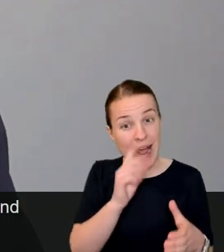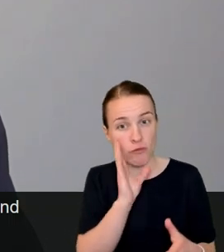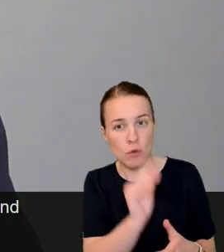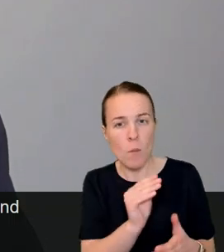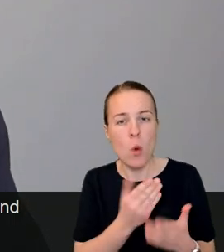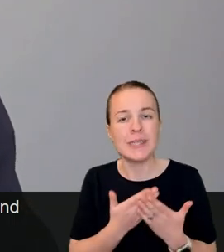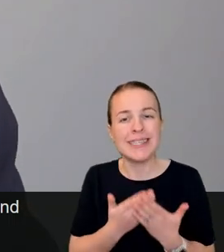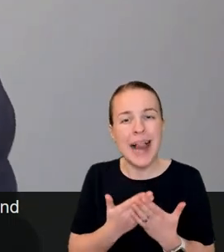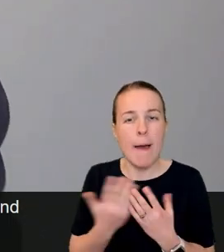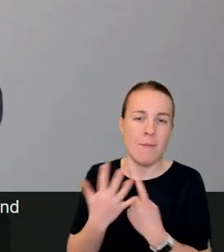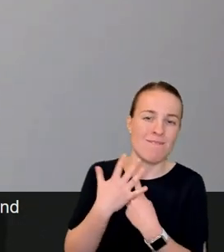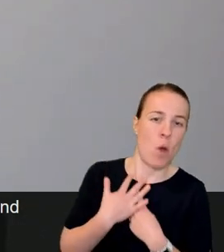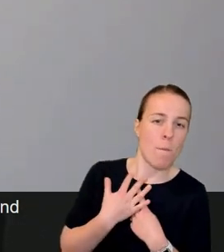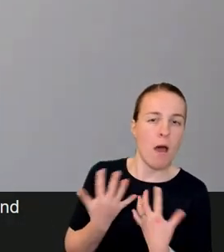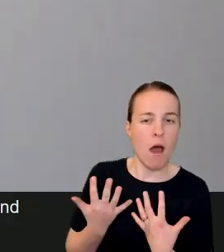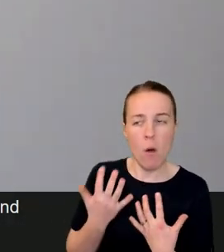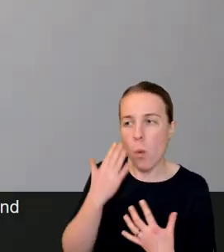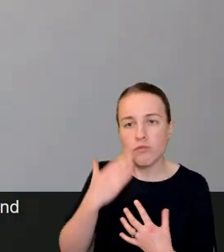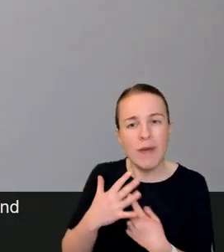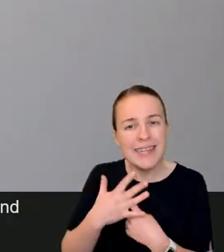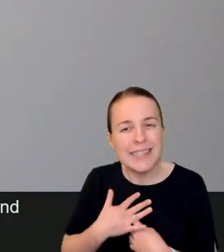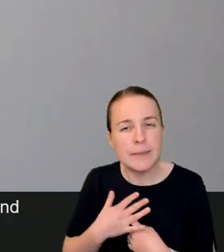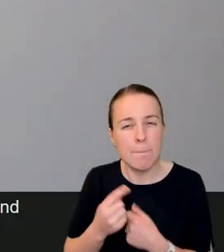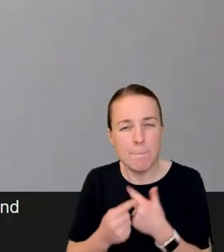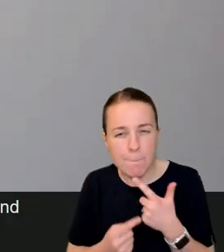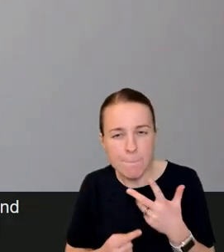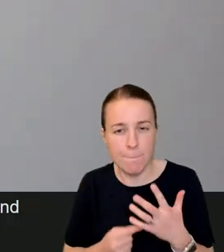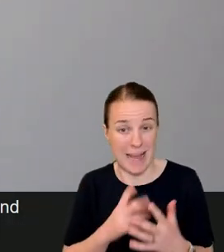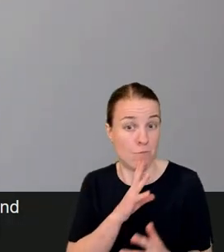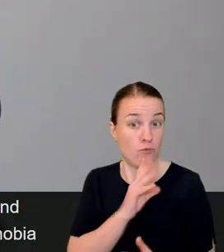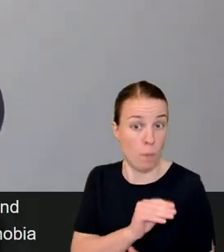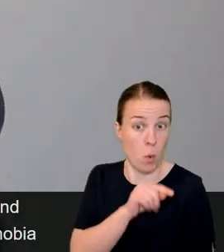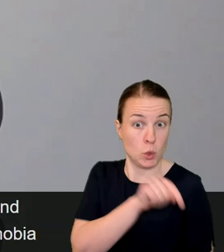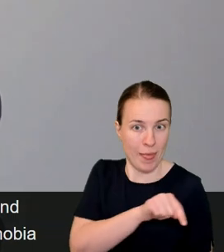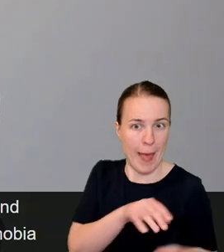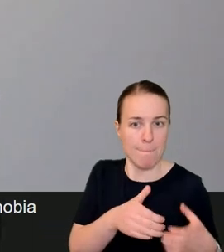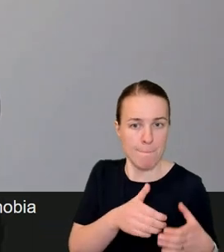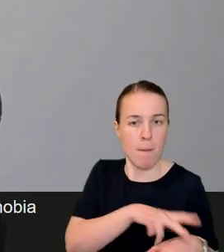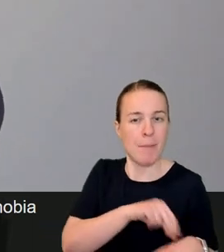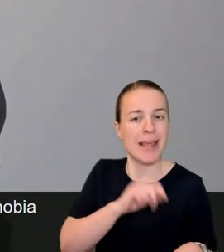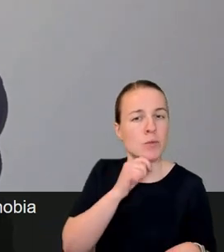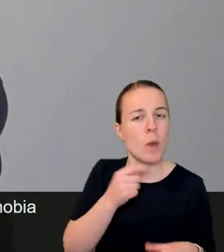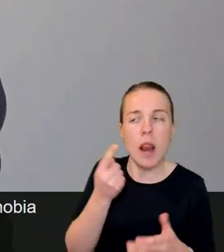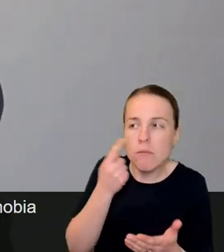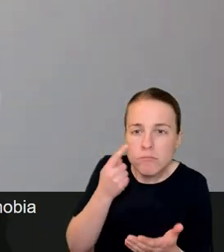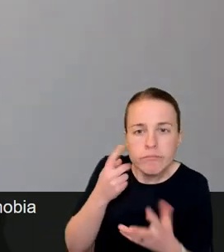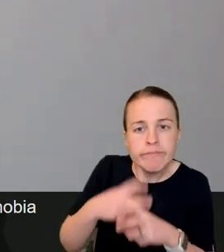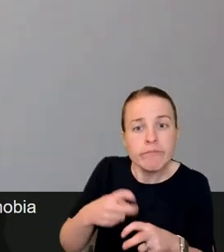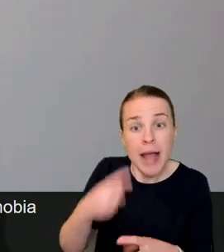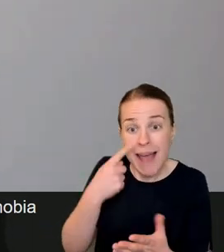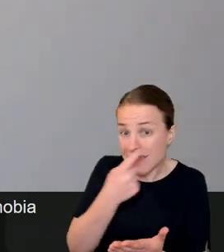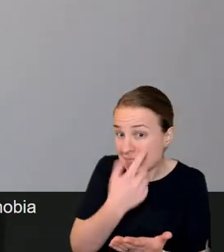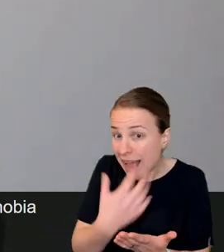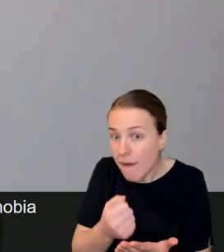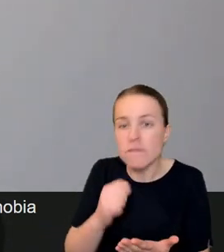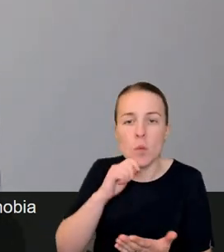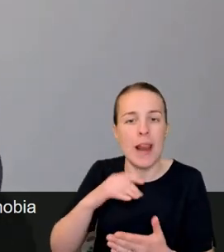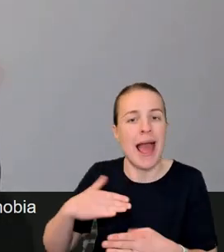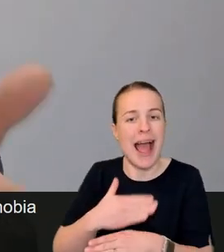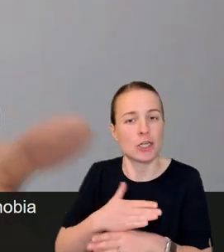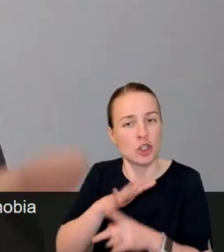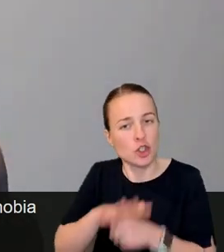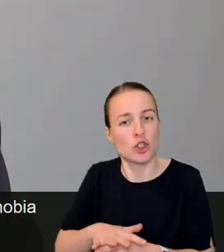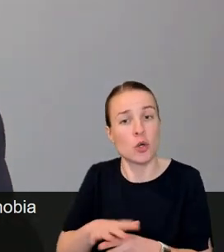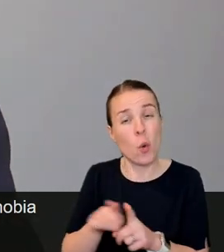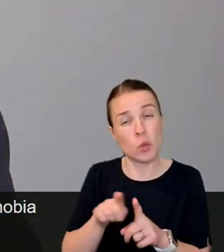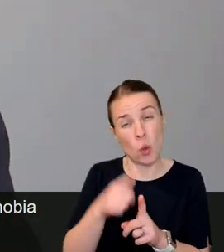of racism. And then the police have taken action where there is evidence. And that also means, Bushra, we've had teams looking at what happens in social media. You will